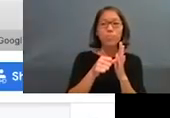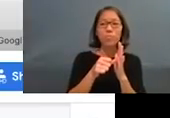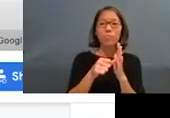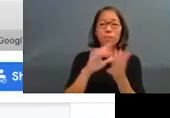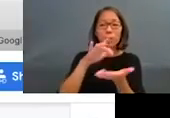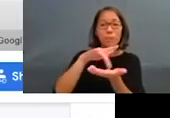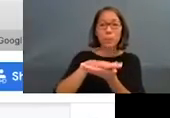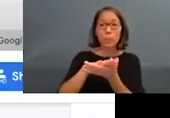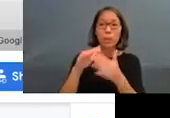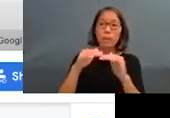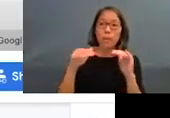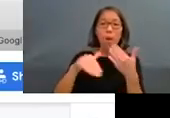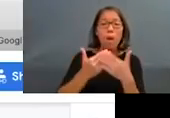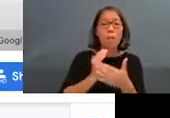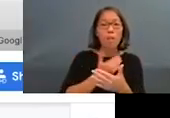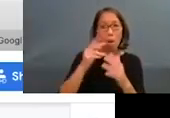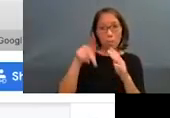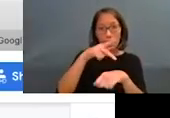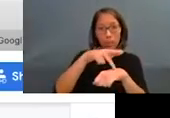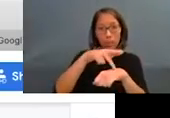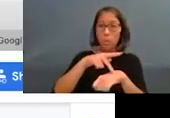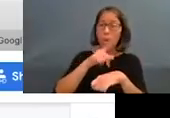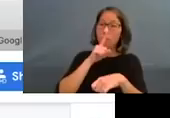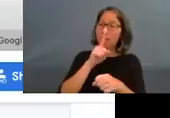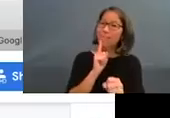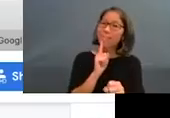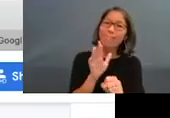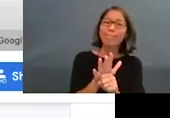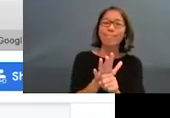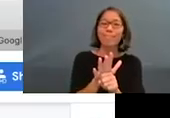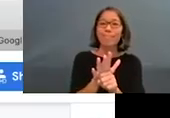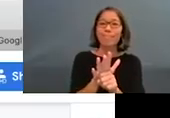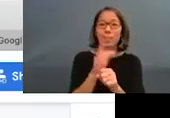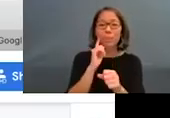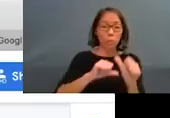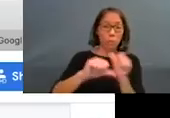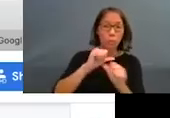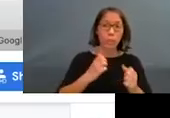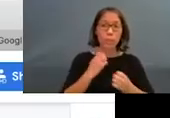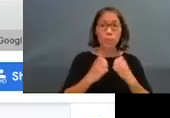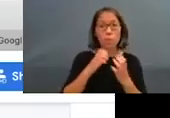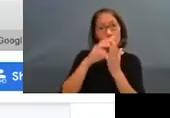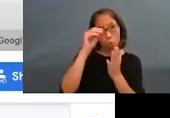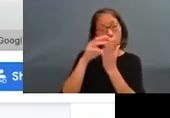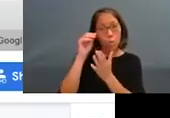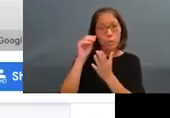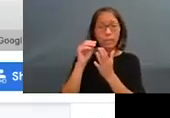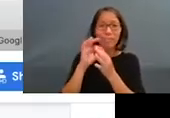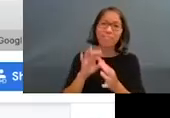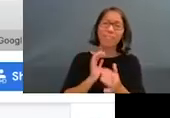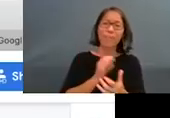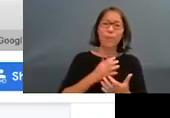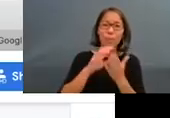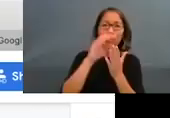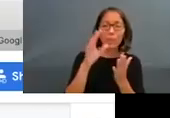middle school level, all of our principals are highly committed to the social emotional learning of our students and thus